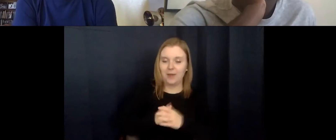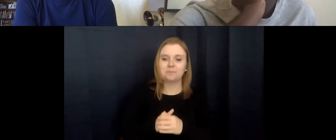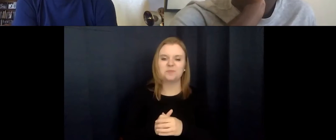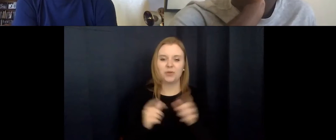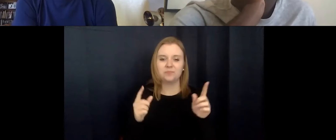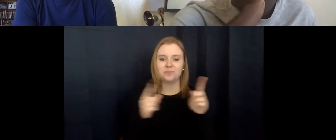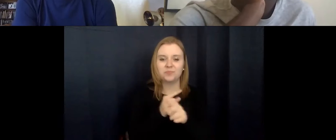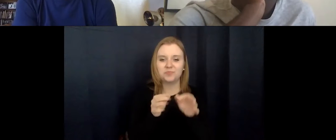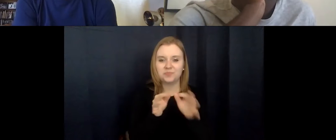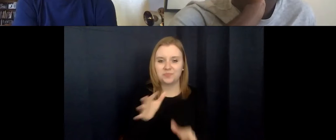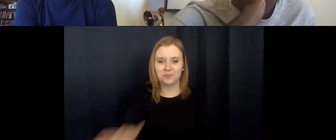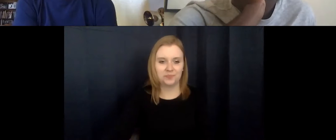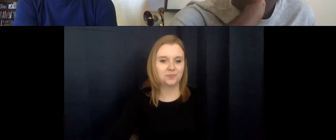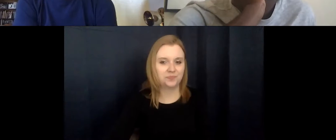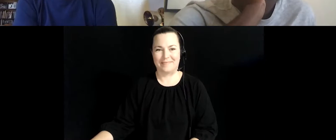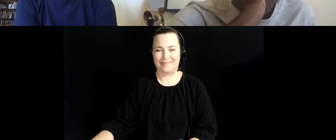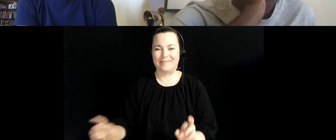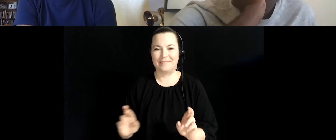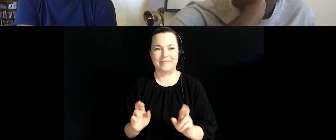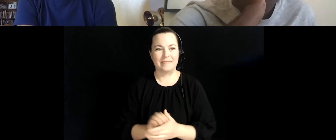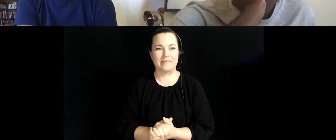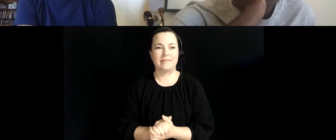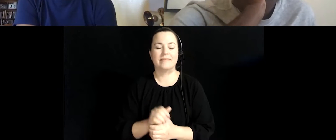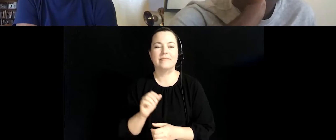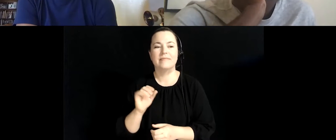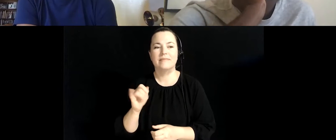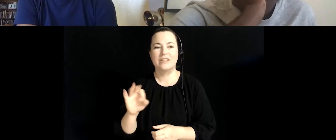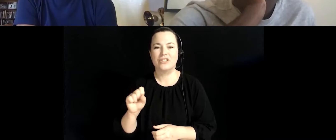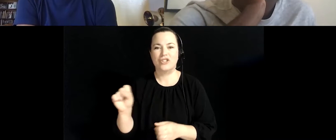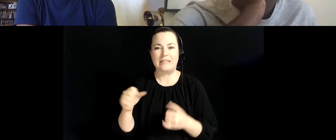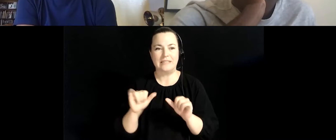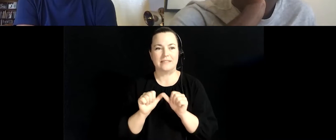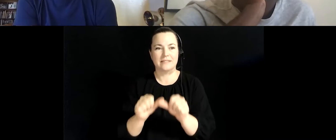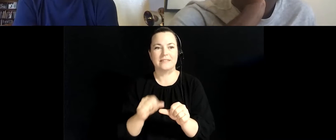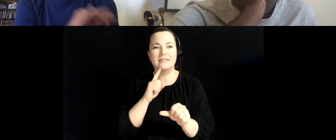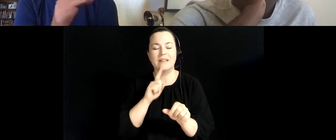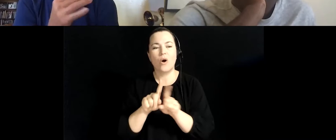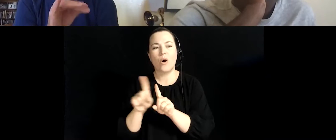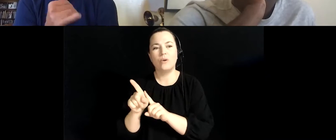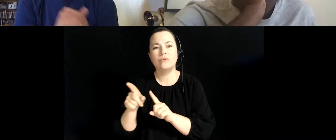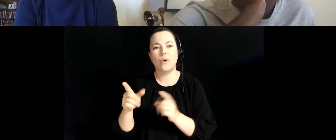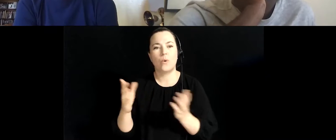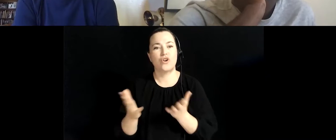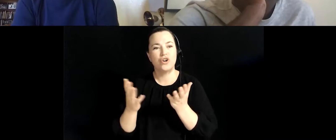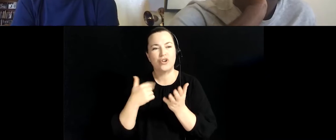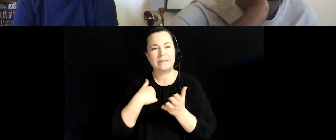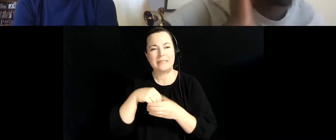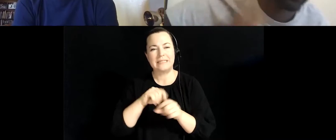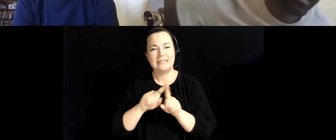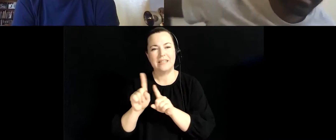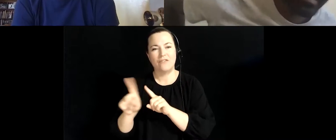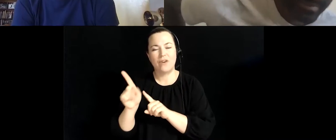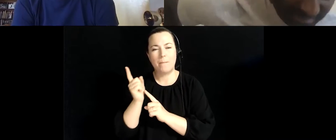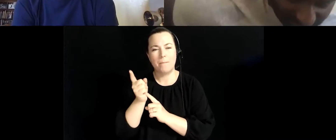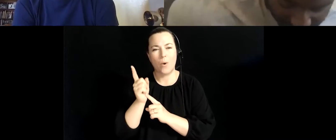And I think also encouraging me at different moments to ask, to say that there's something about asking